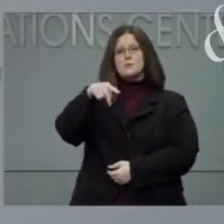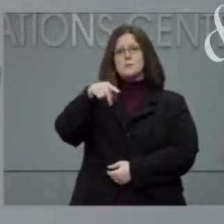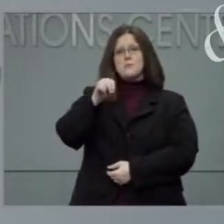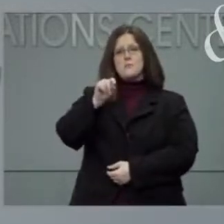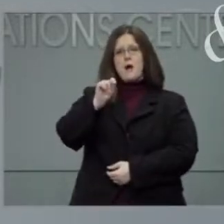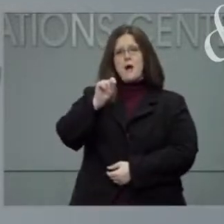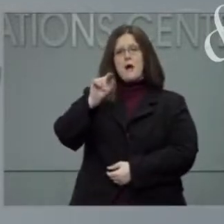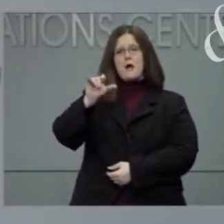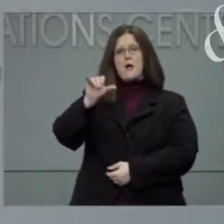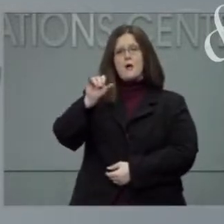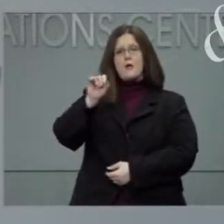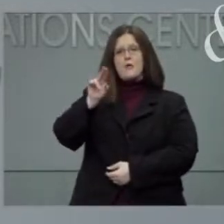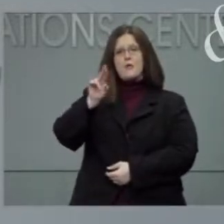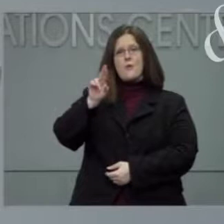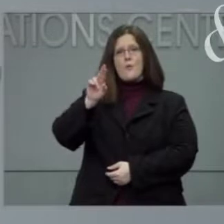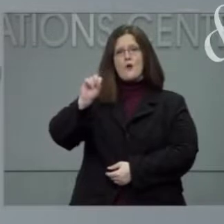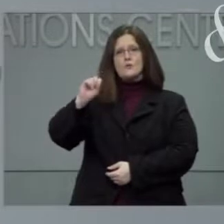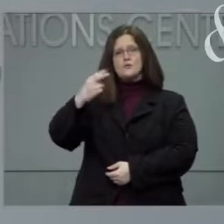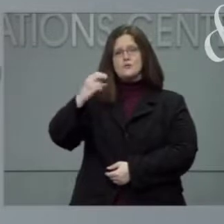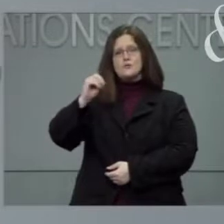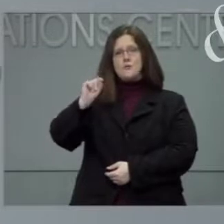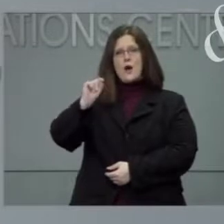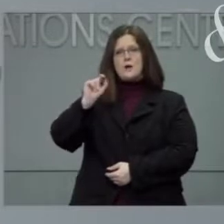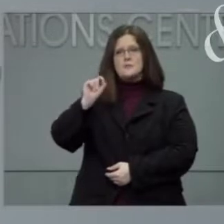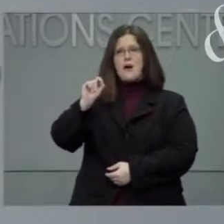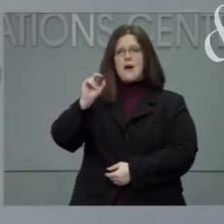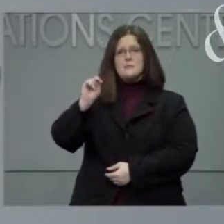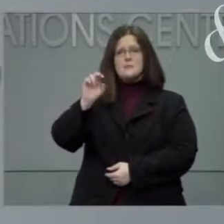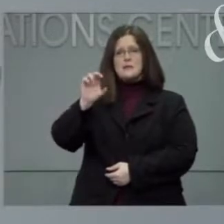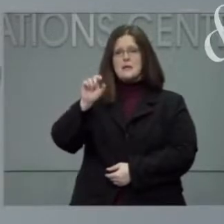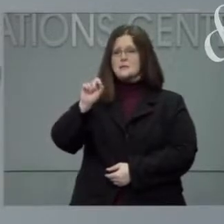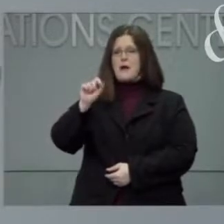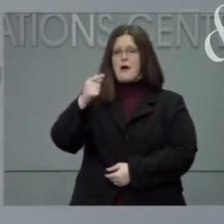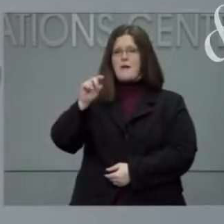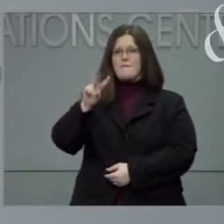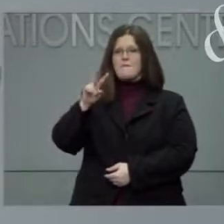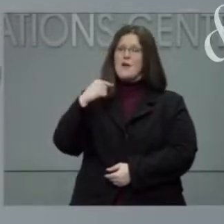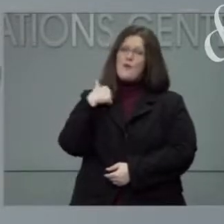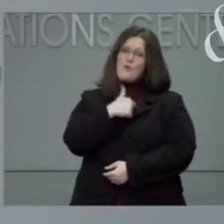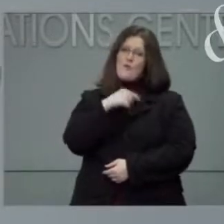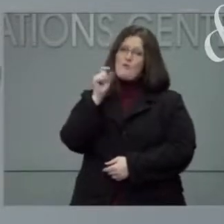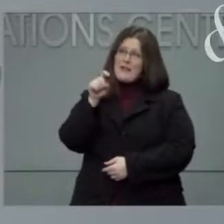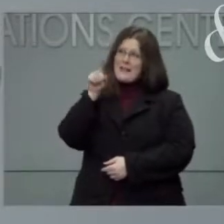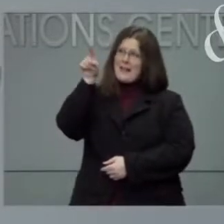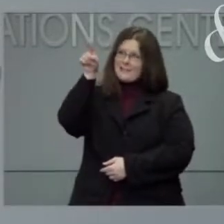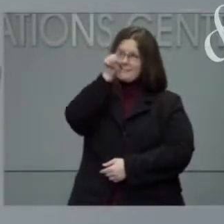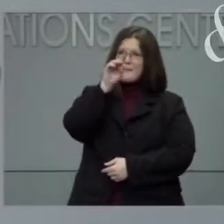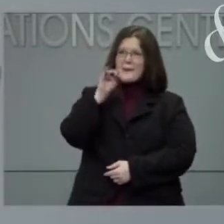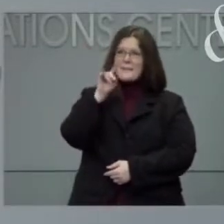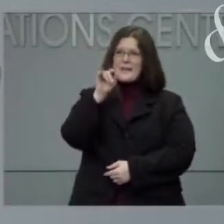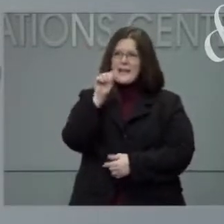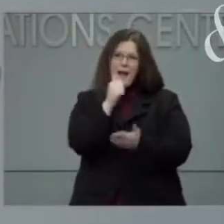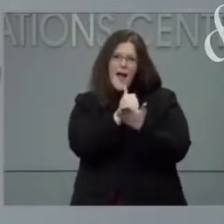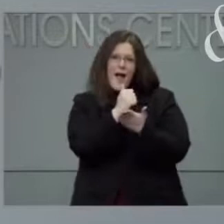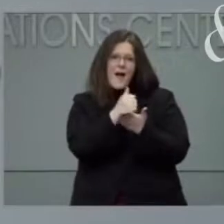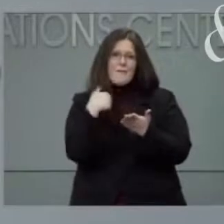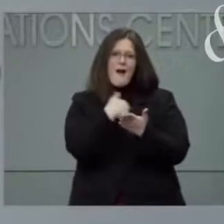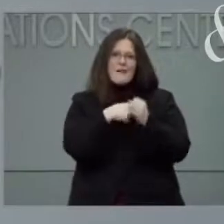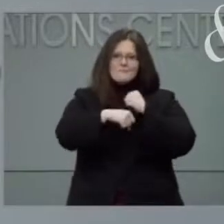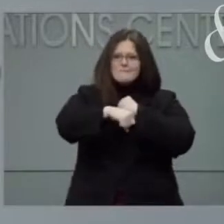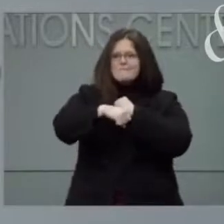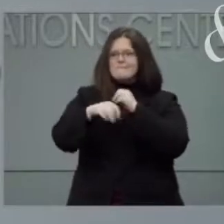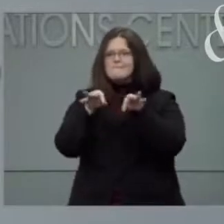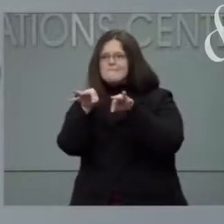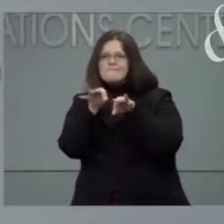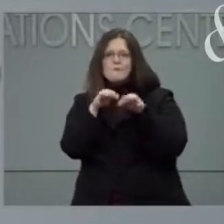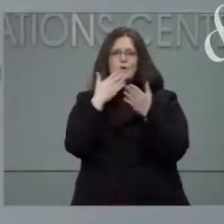yourspot.yourshot.nc.gov. We need your help in the media in giving North Carolinians accurate information about COVID-19 vaccine. As